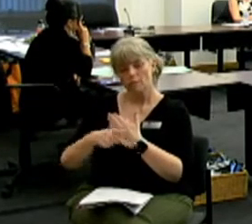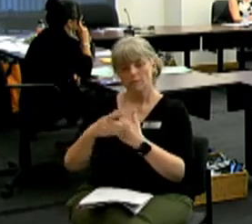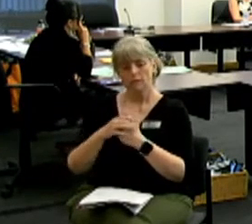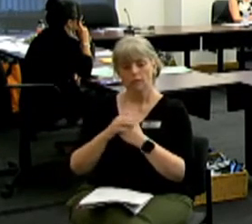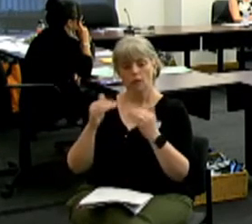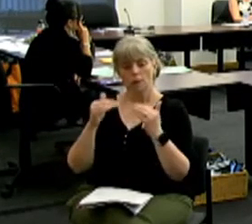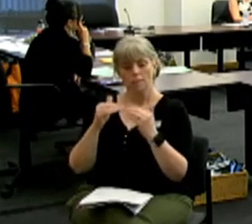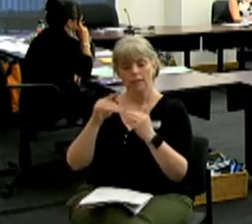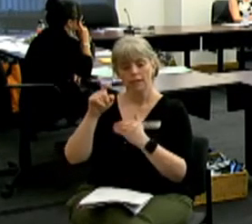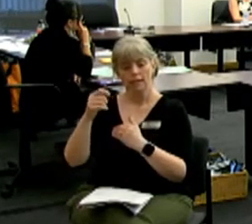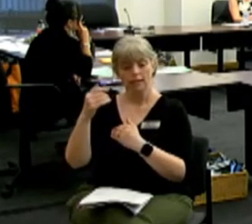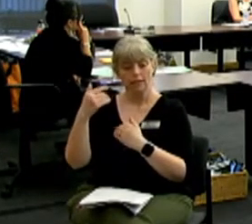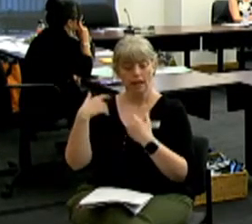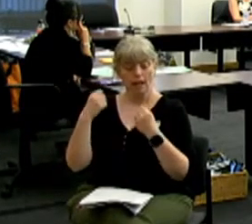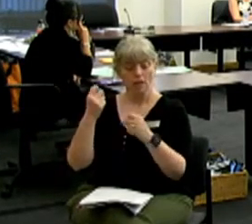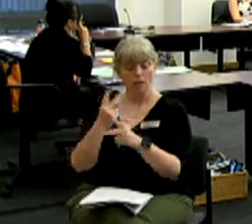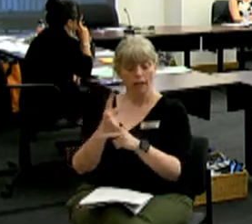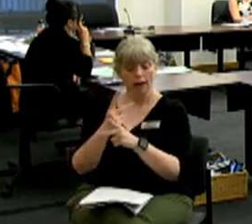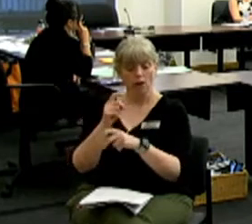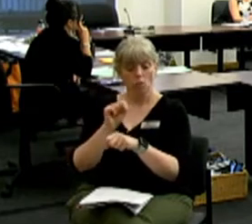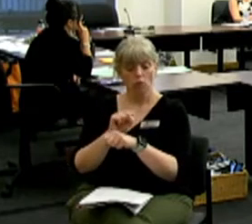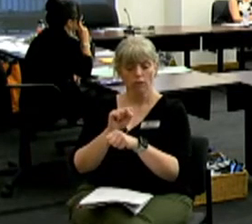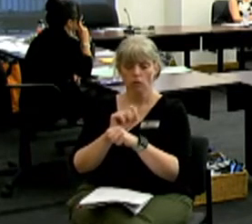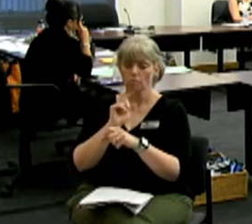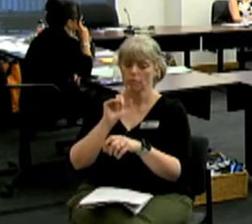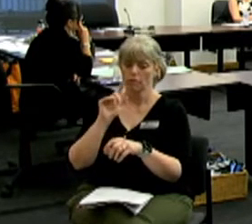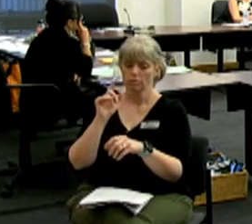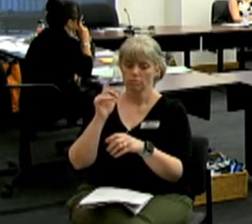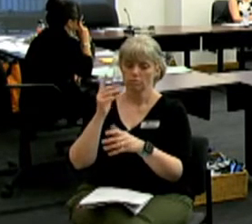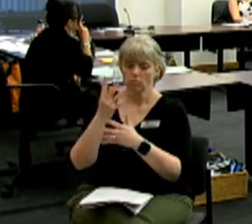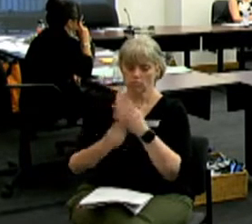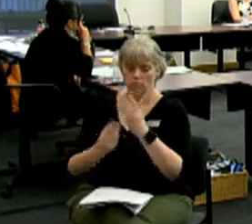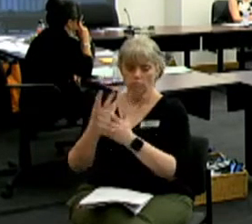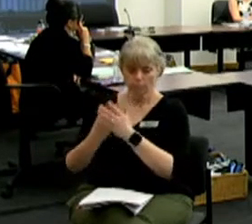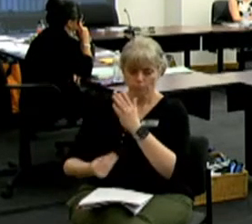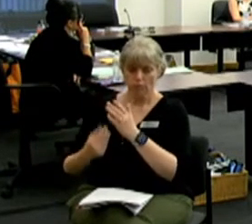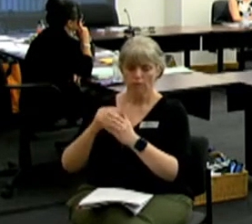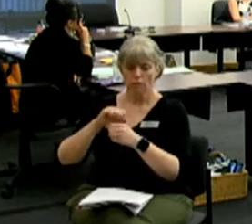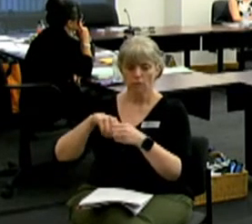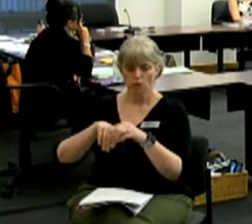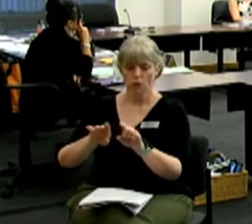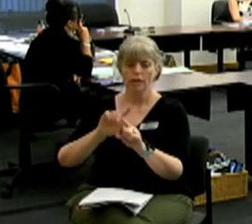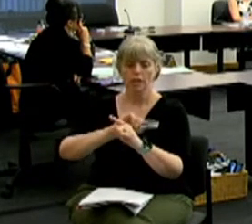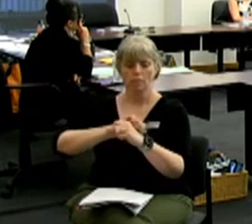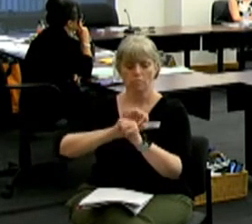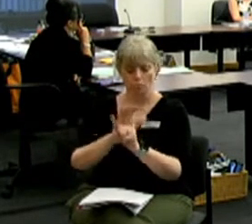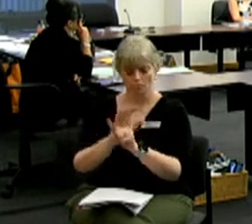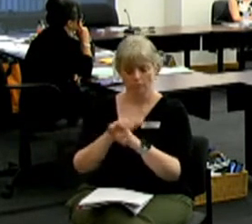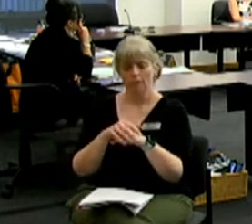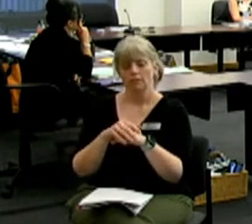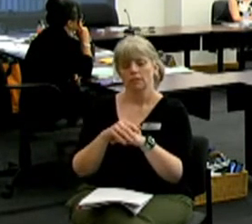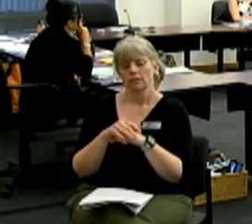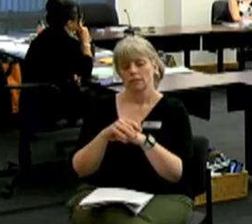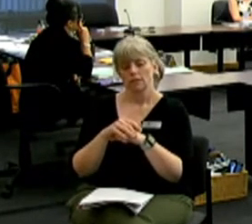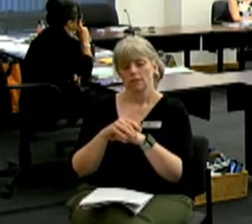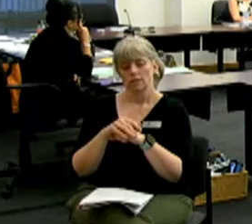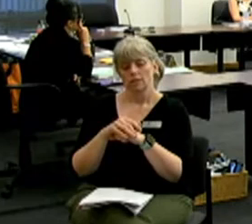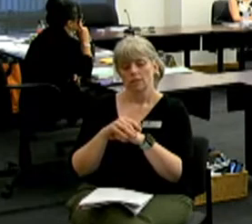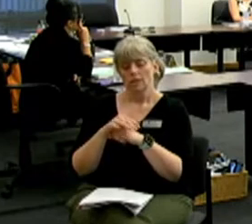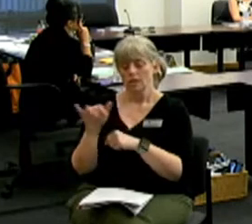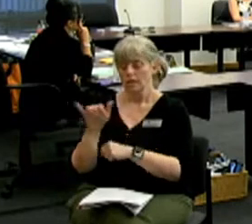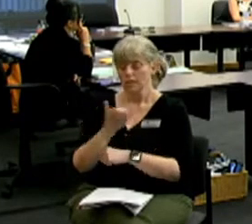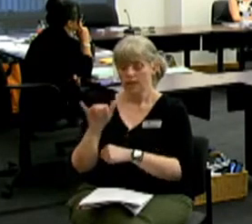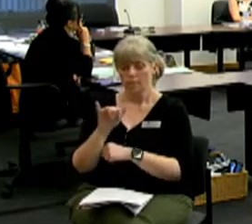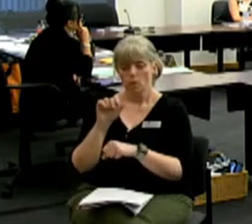in the healthcare industry that have been exacerbated in the COVID-19 pandemic. And this will, much like